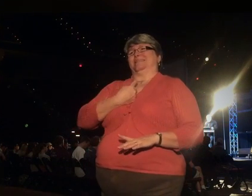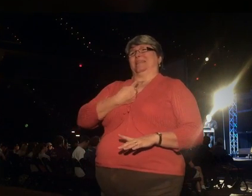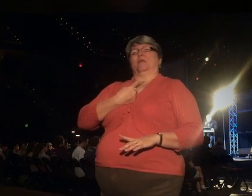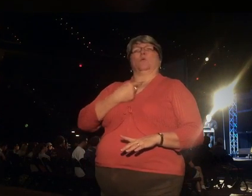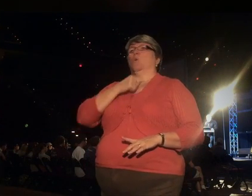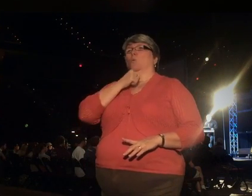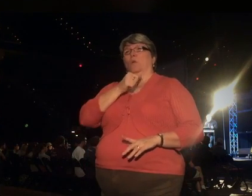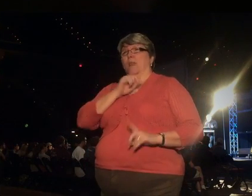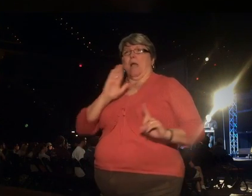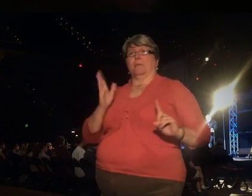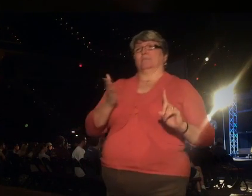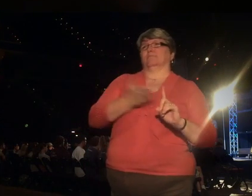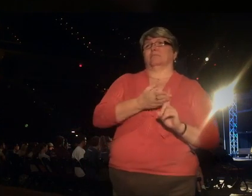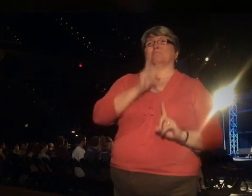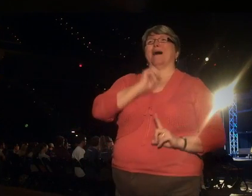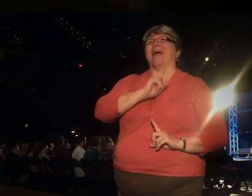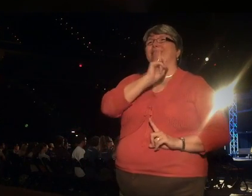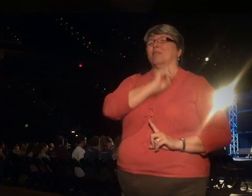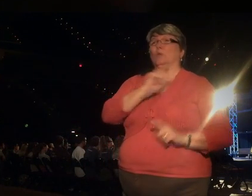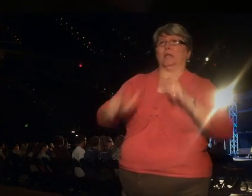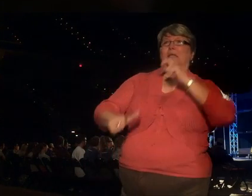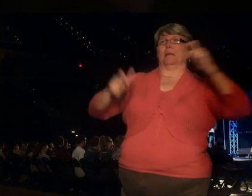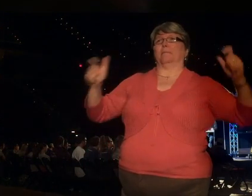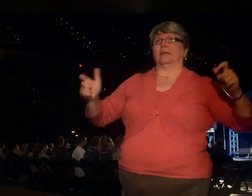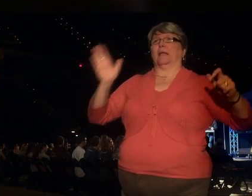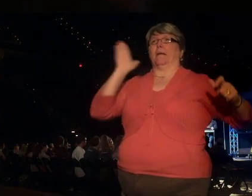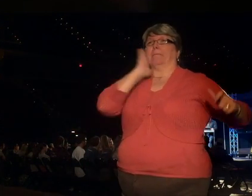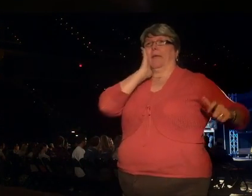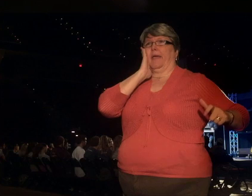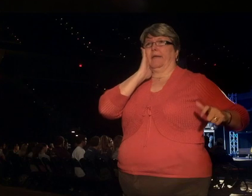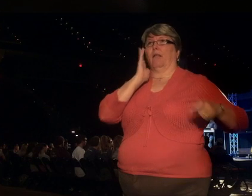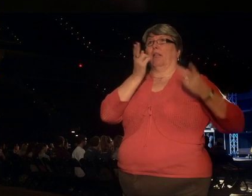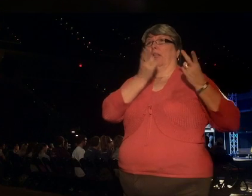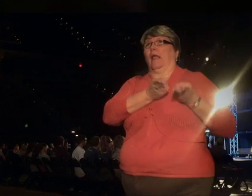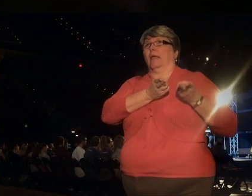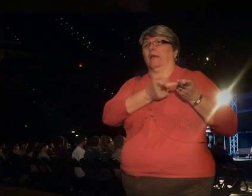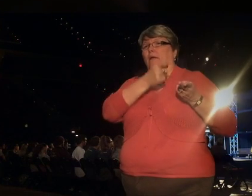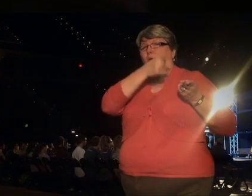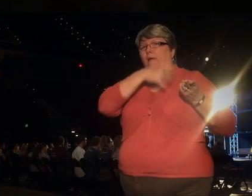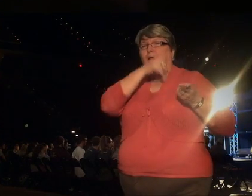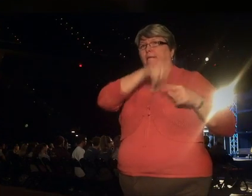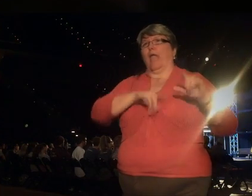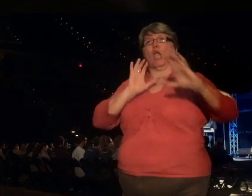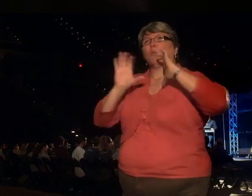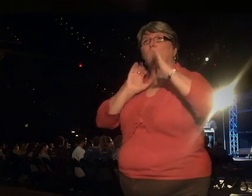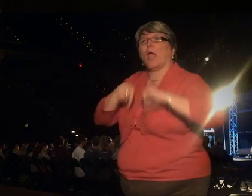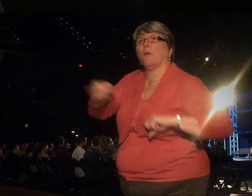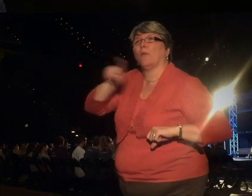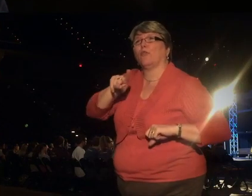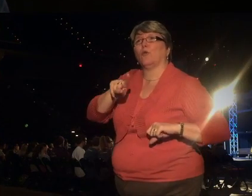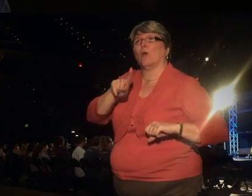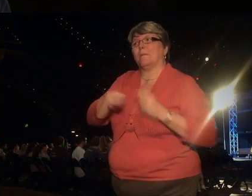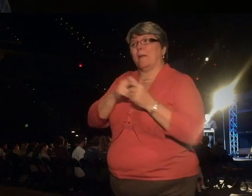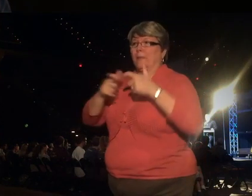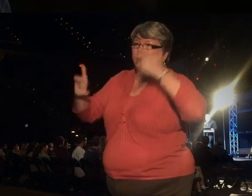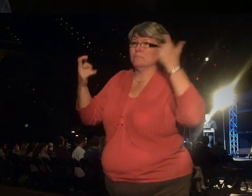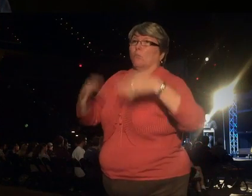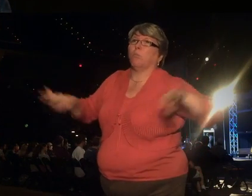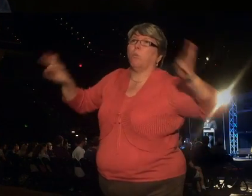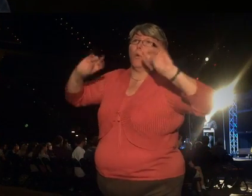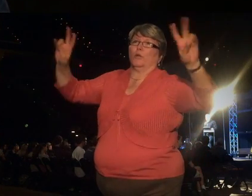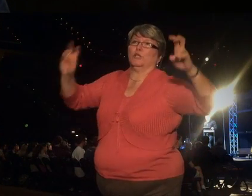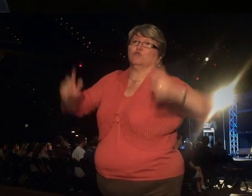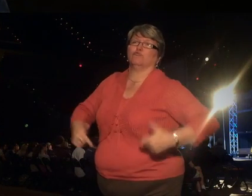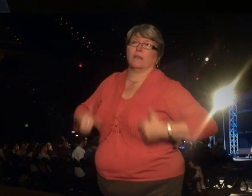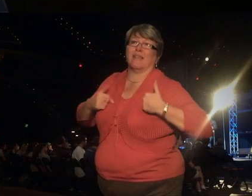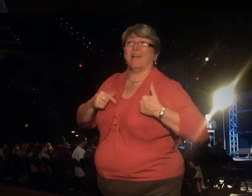assuaged by being lonely in a king-size bed, laying next to a guy who can't communicate with you about the biggest issues in life. And it's